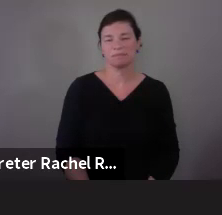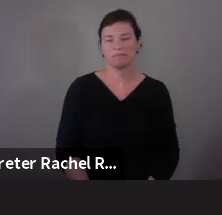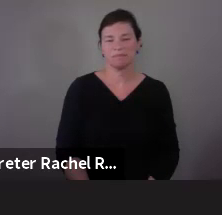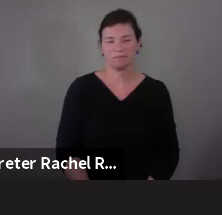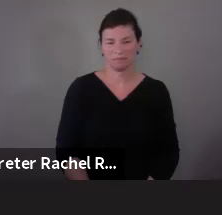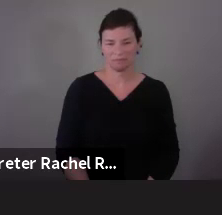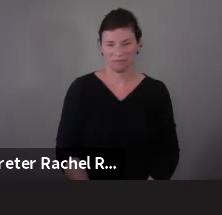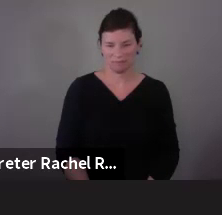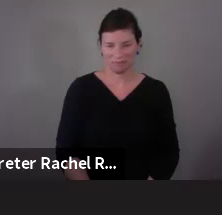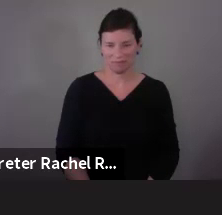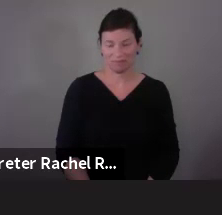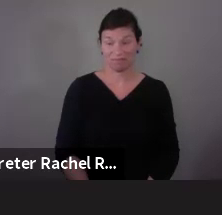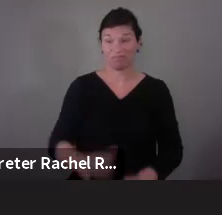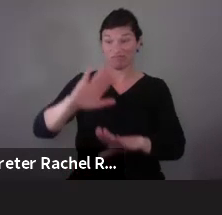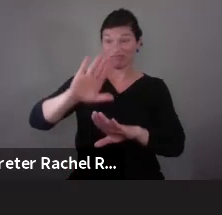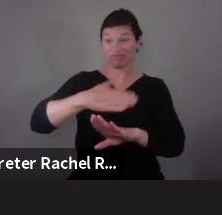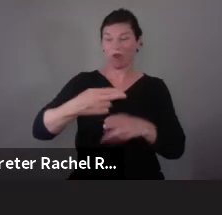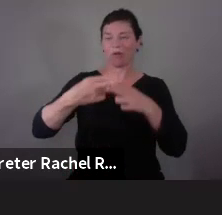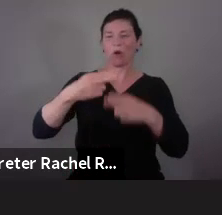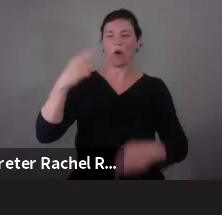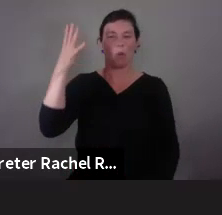This song's called Why. It's like